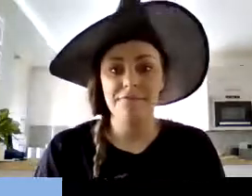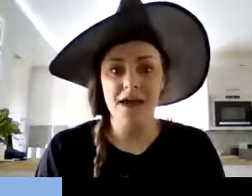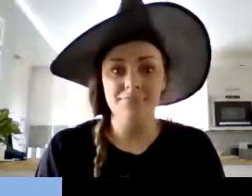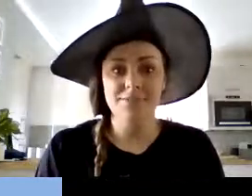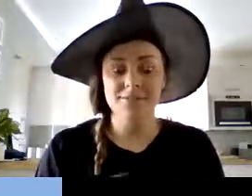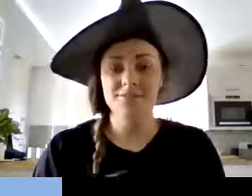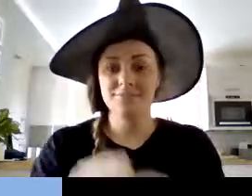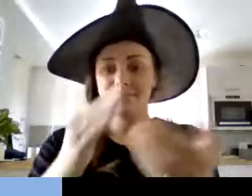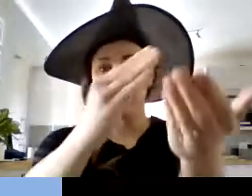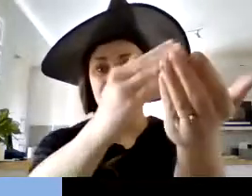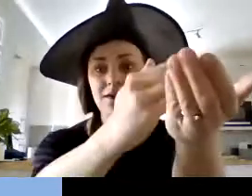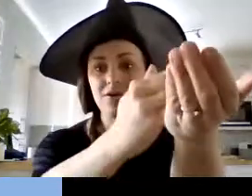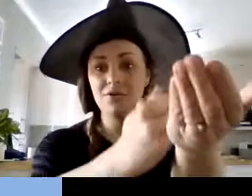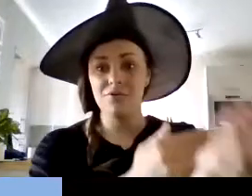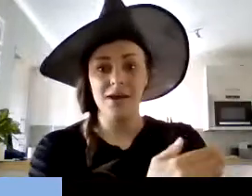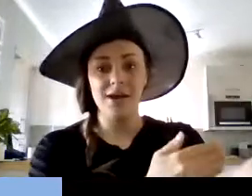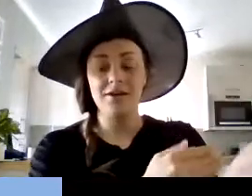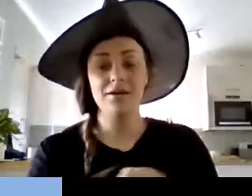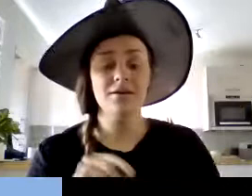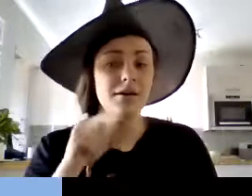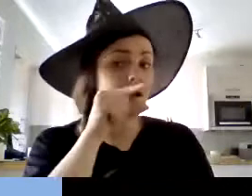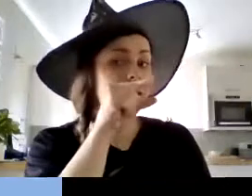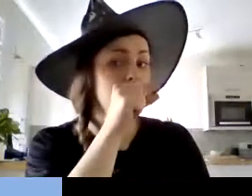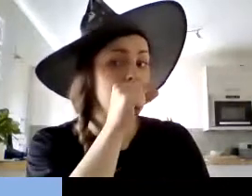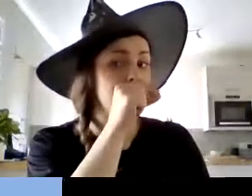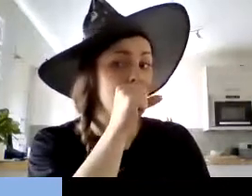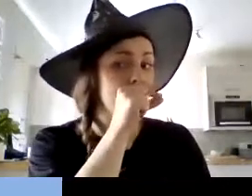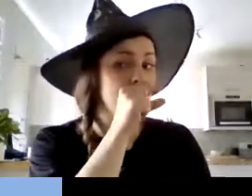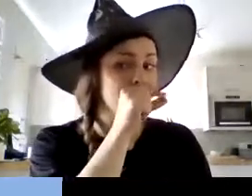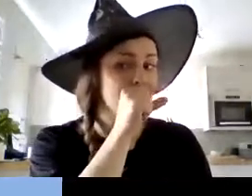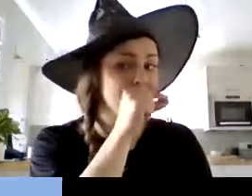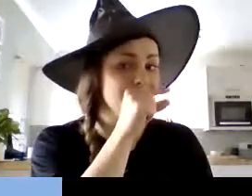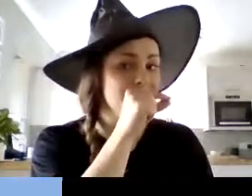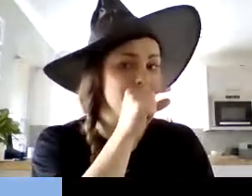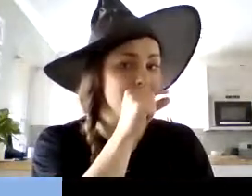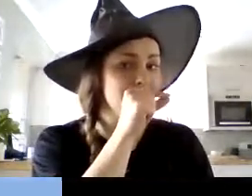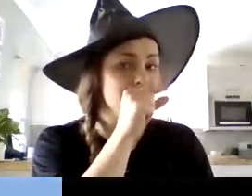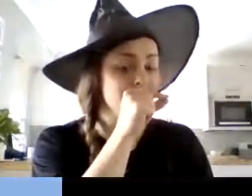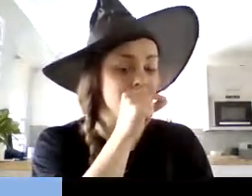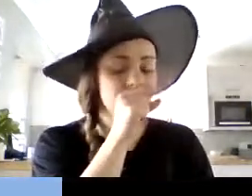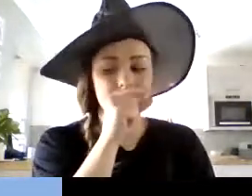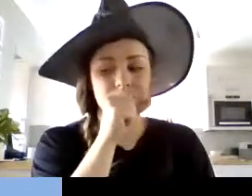A flat, a green bird.